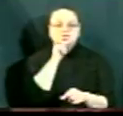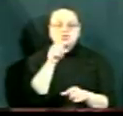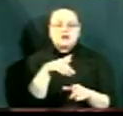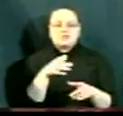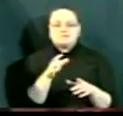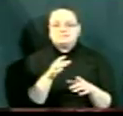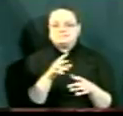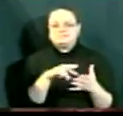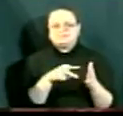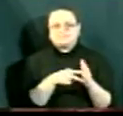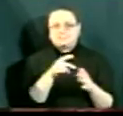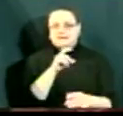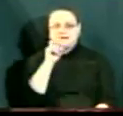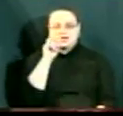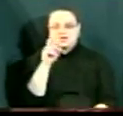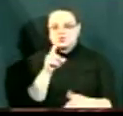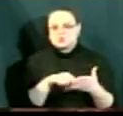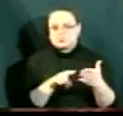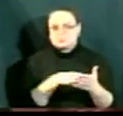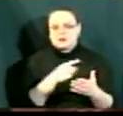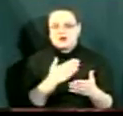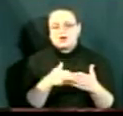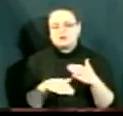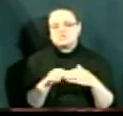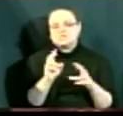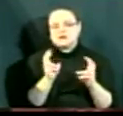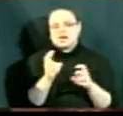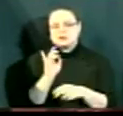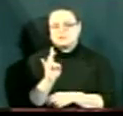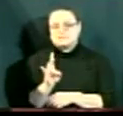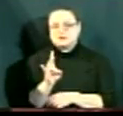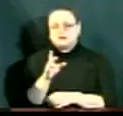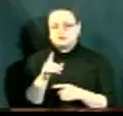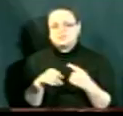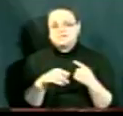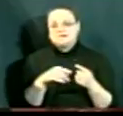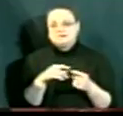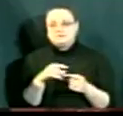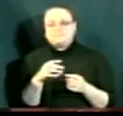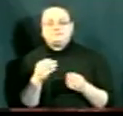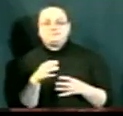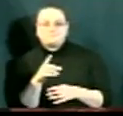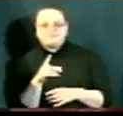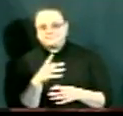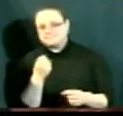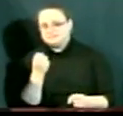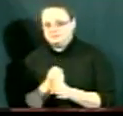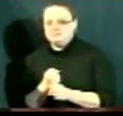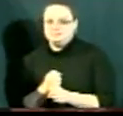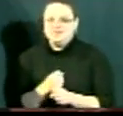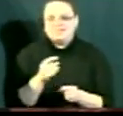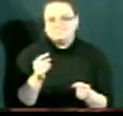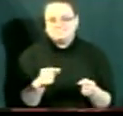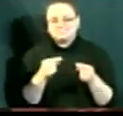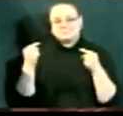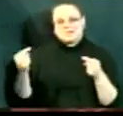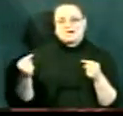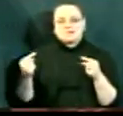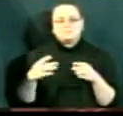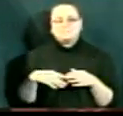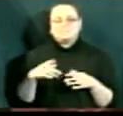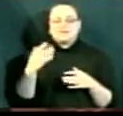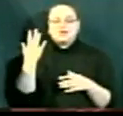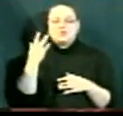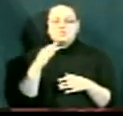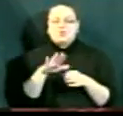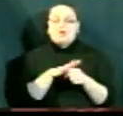constitute sex discrimination under Title VII, despite decades of judicial precedent to the contrary. This is why